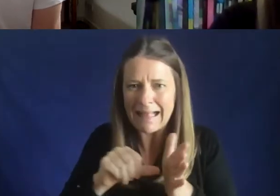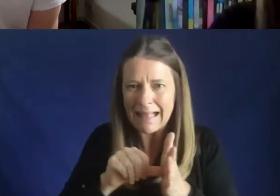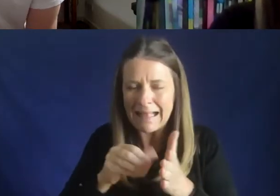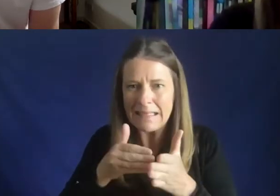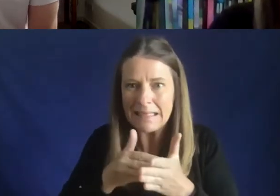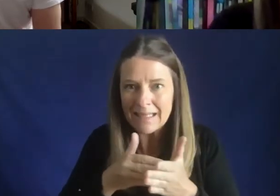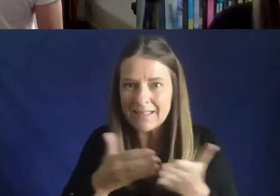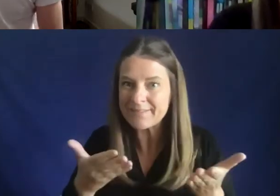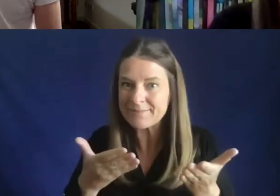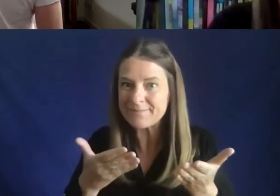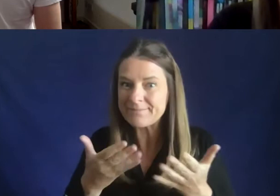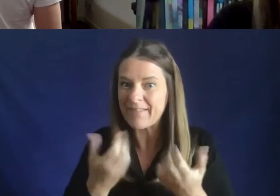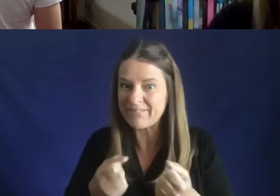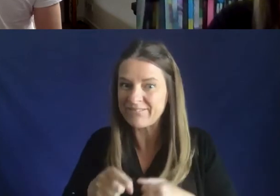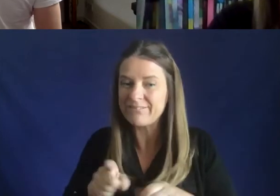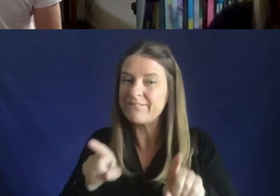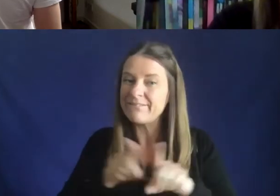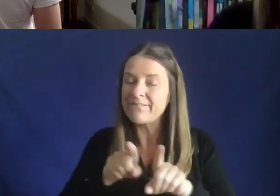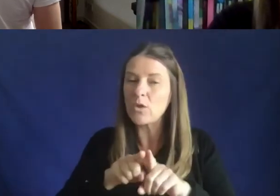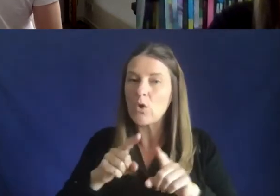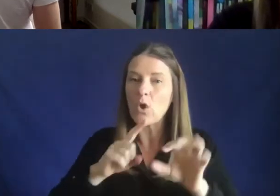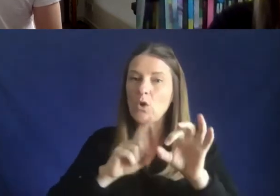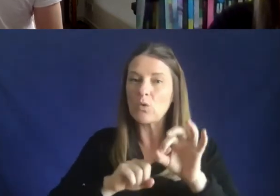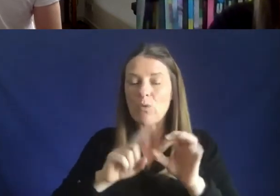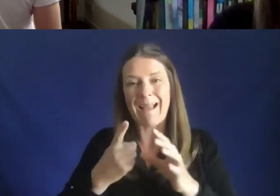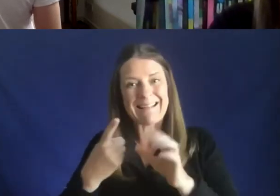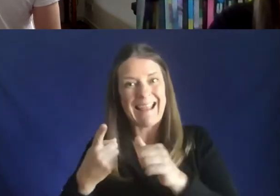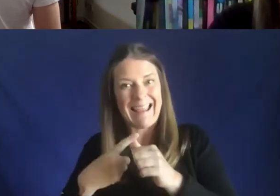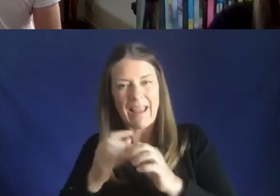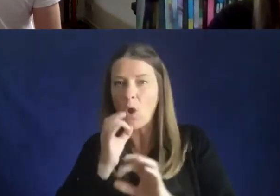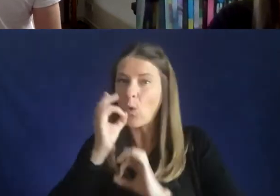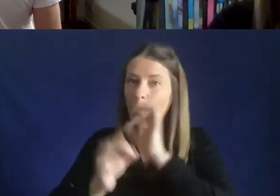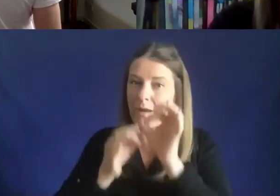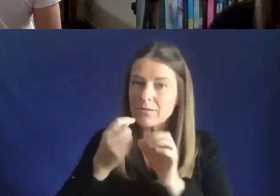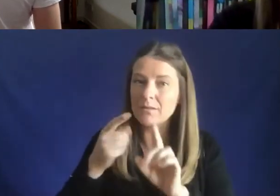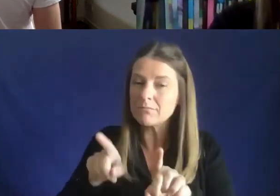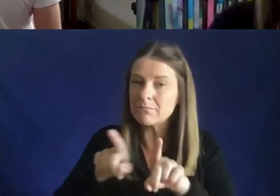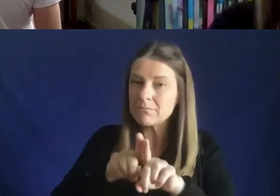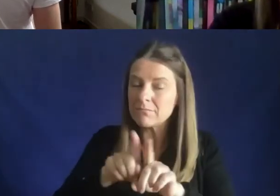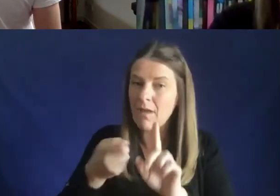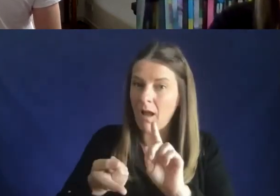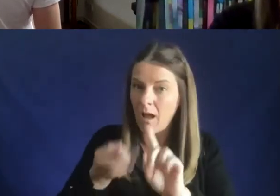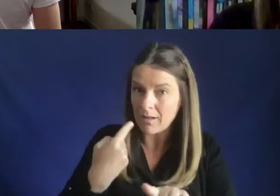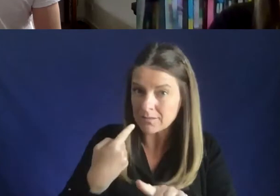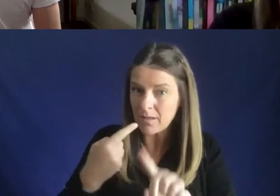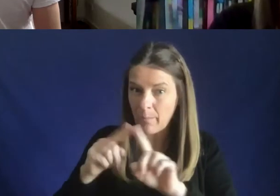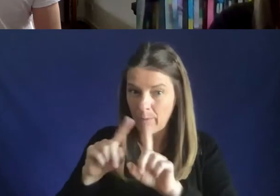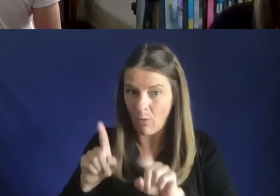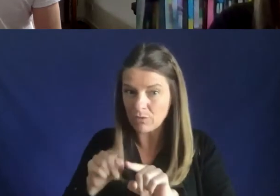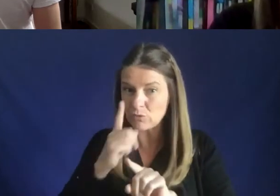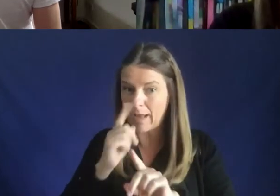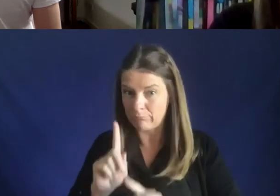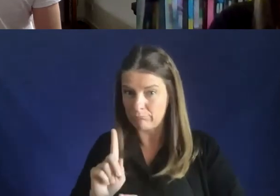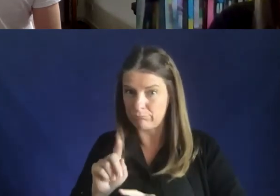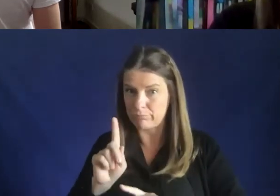a Q&A box, and I would encourage you to put any questions in that you might